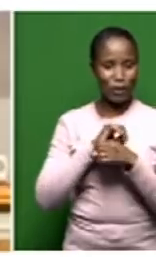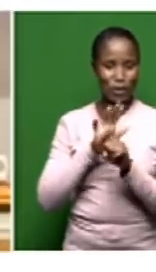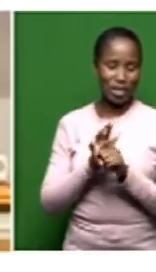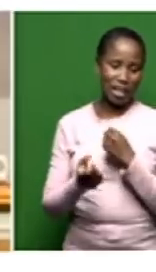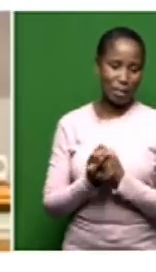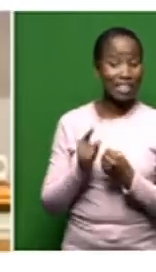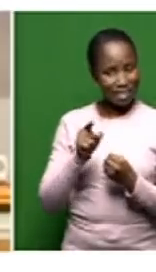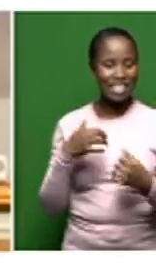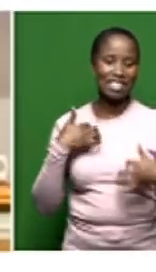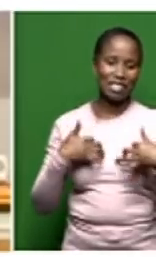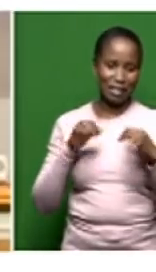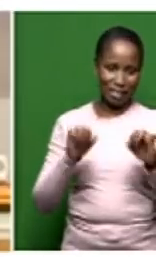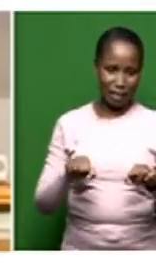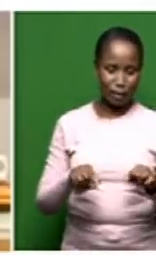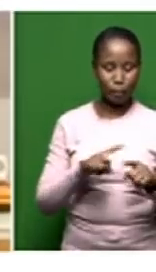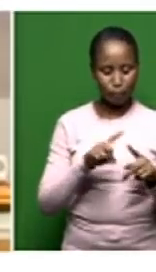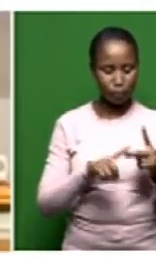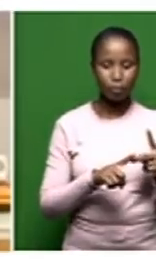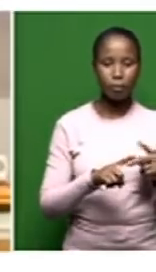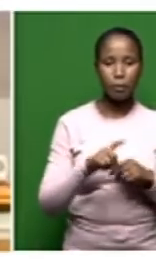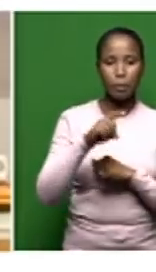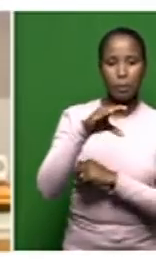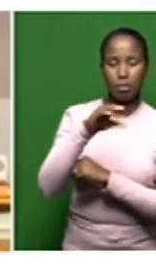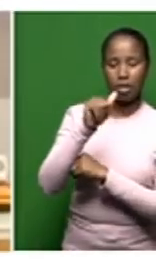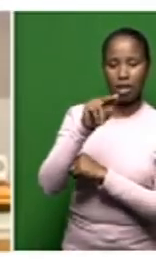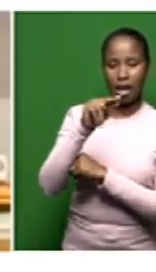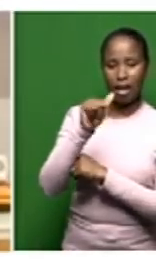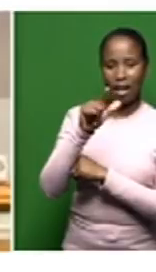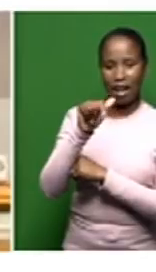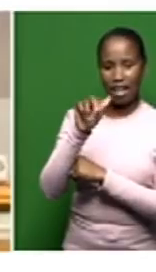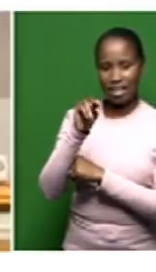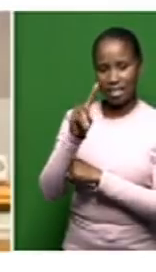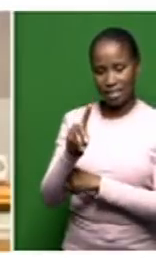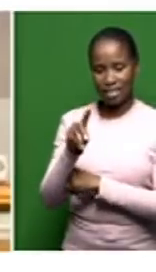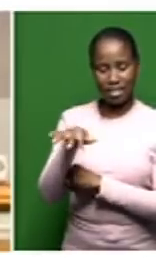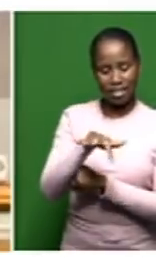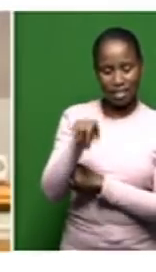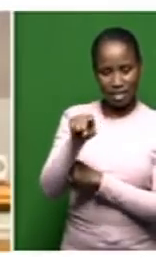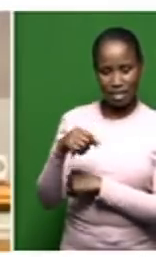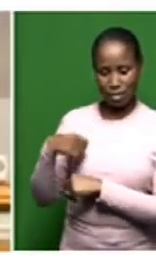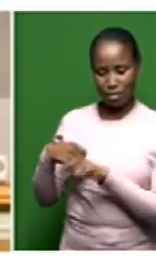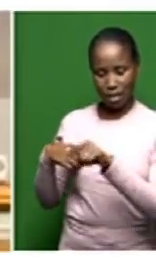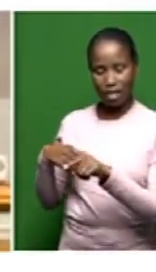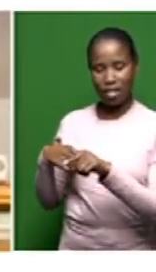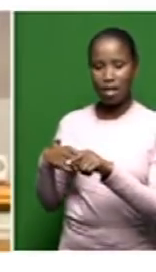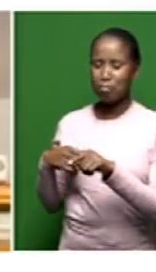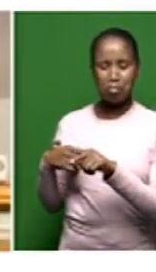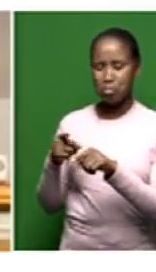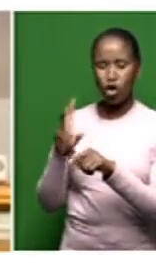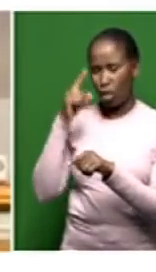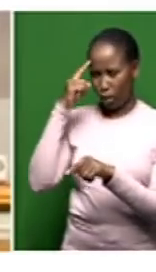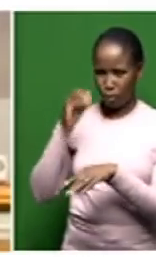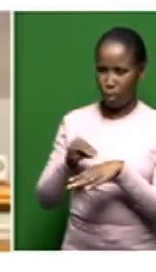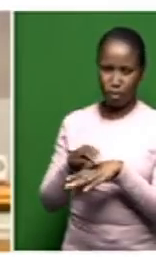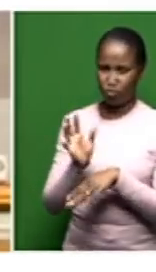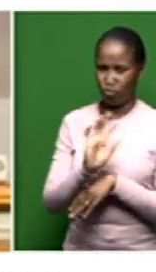that's the exciting part. On the Kanaland side, yes, I don't think it will be a problem if